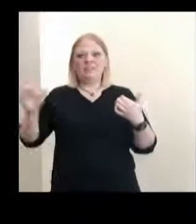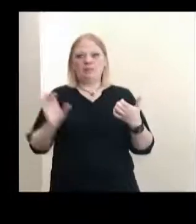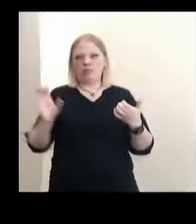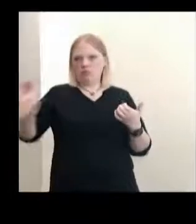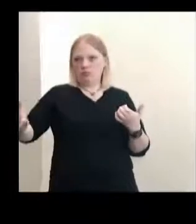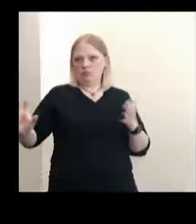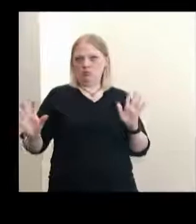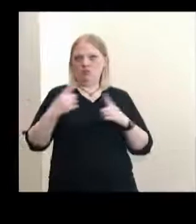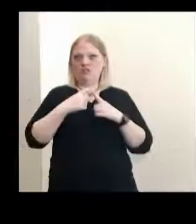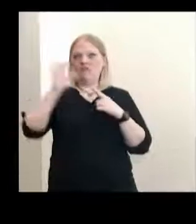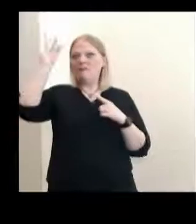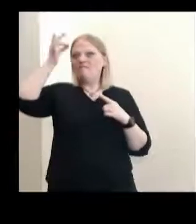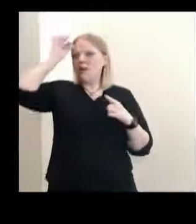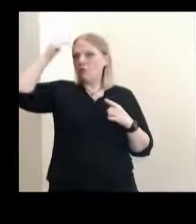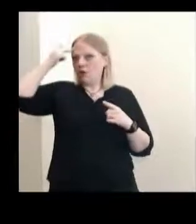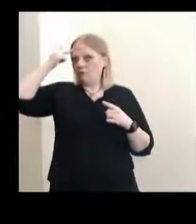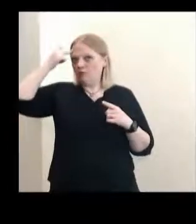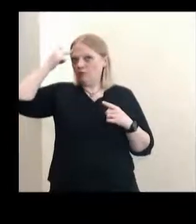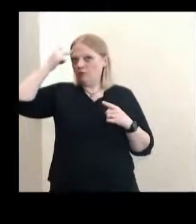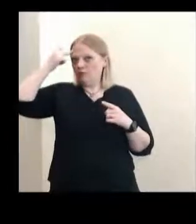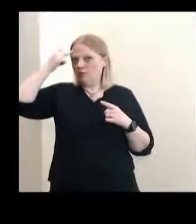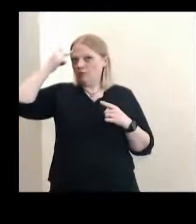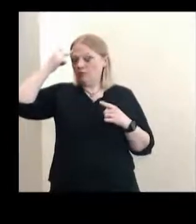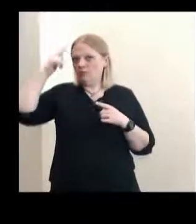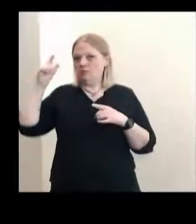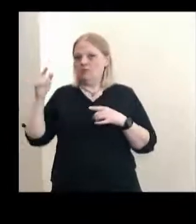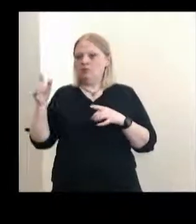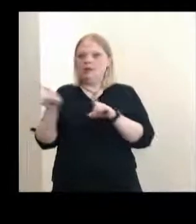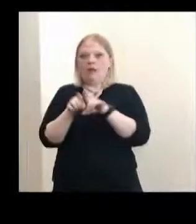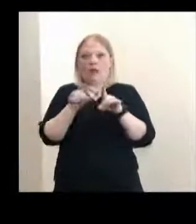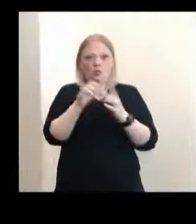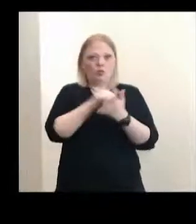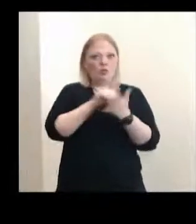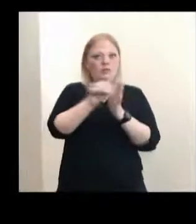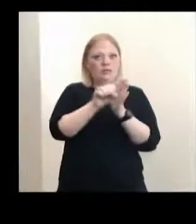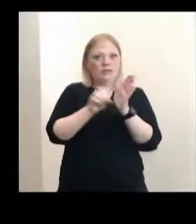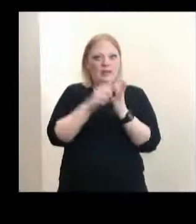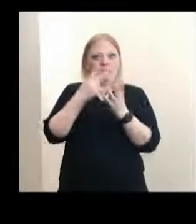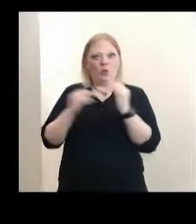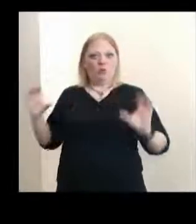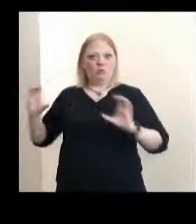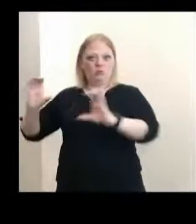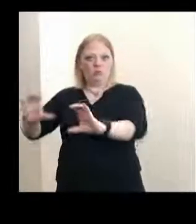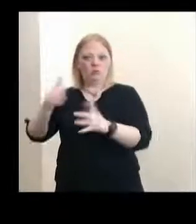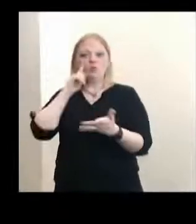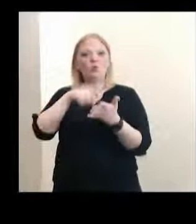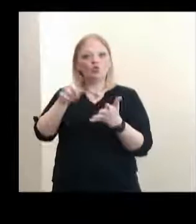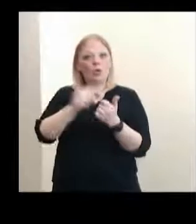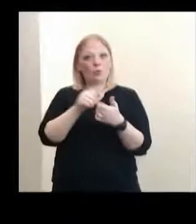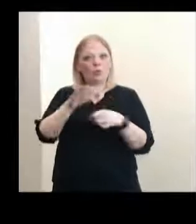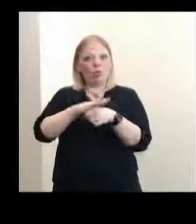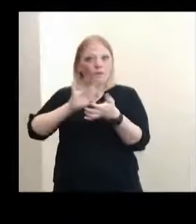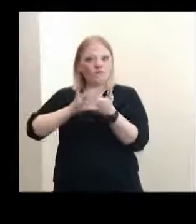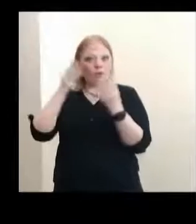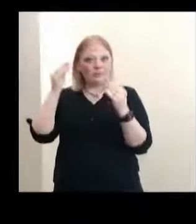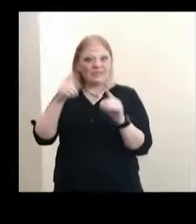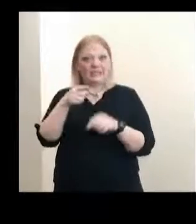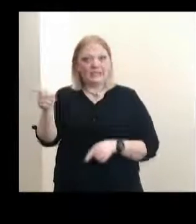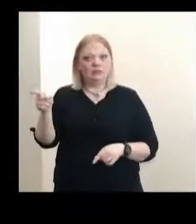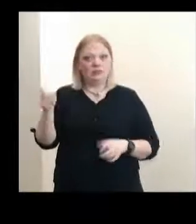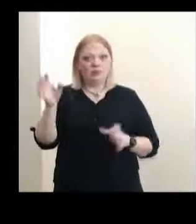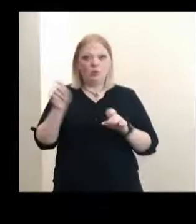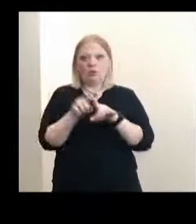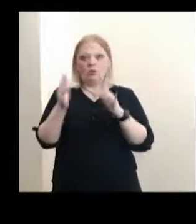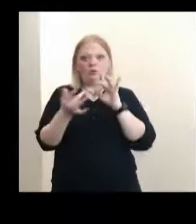as well from the federal government as the doses they receive from New York State. So you should check with a local pharmacy that you go to. You could